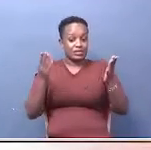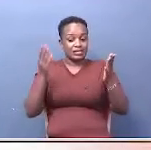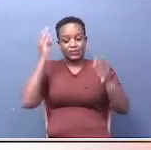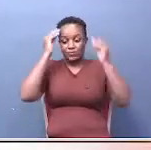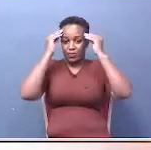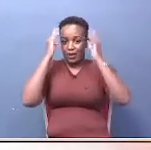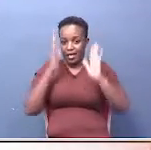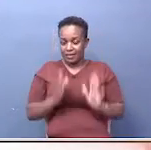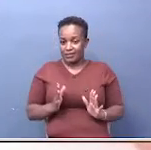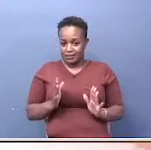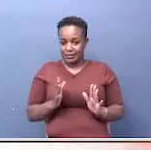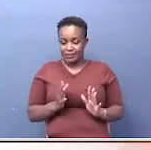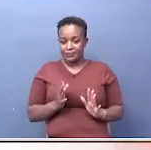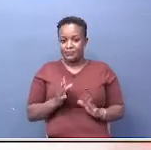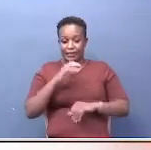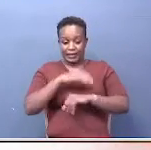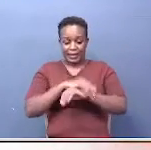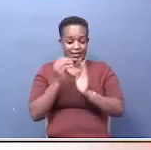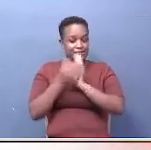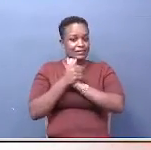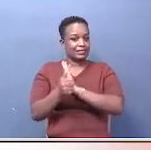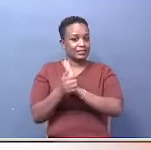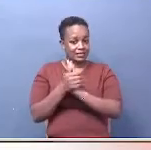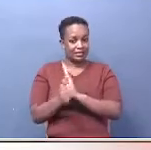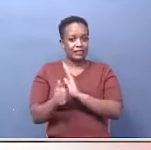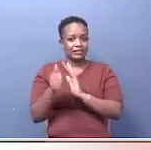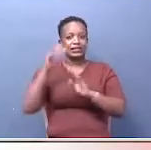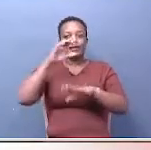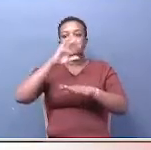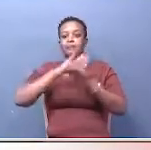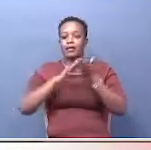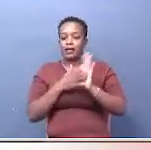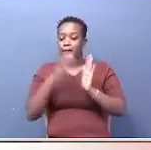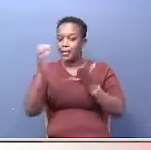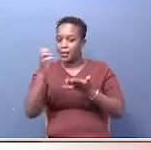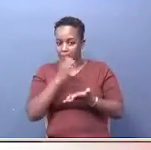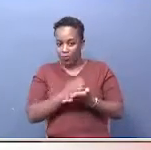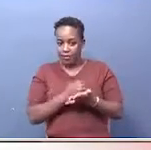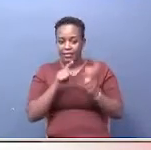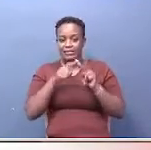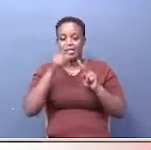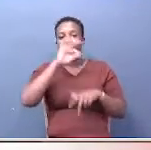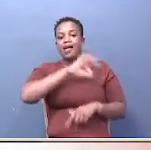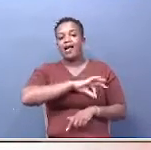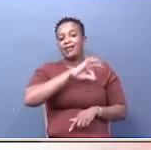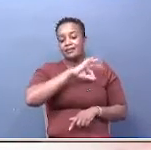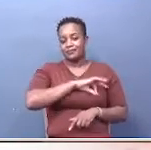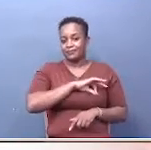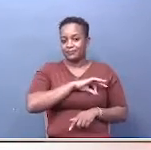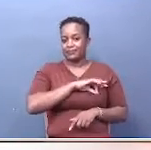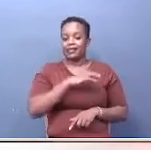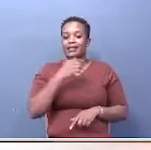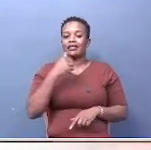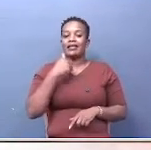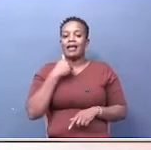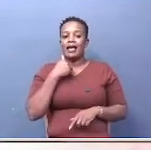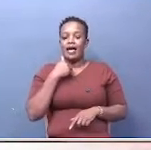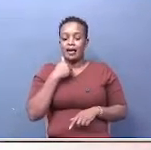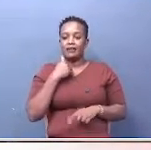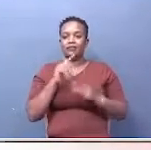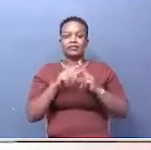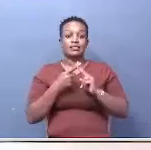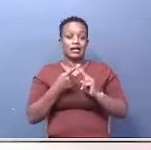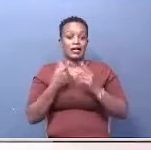one of these learners gets a skill, they get employed, they start earning, and they start having impact at family